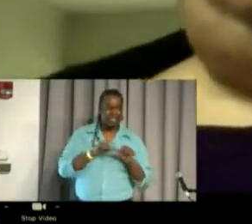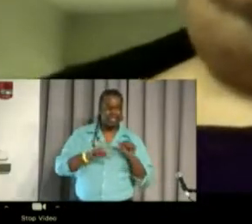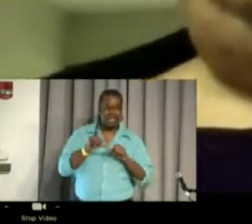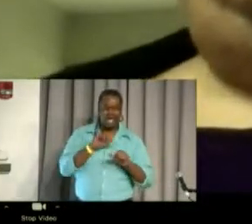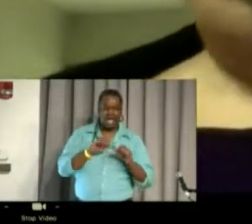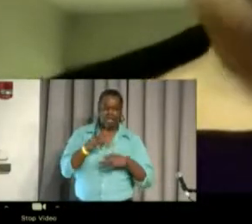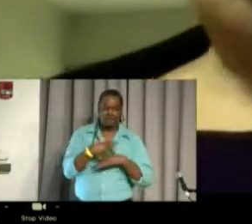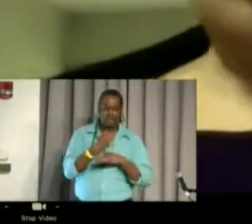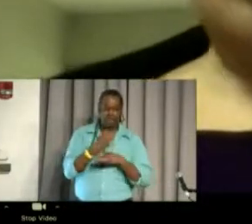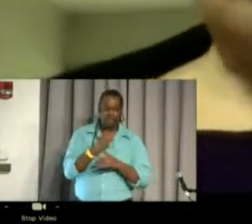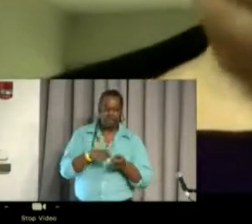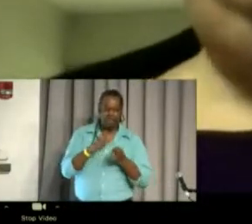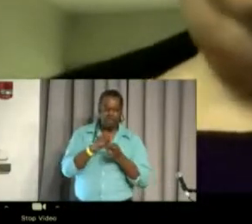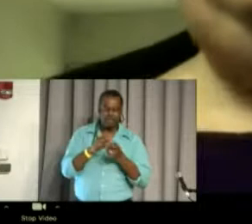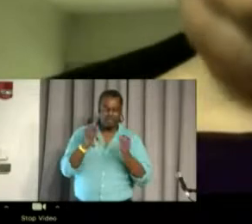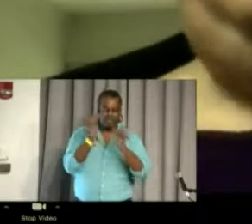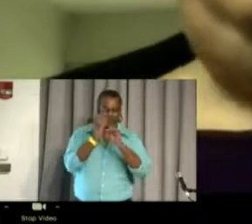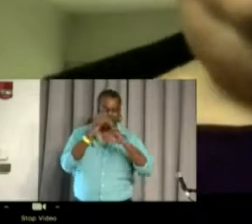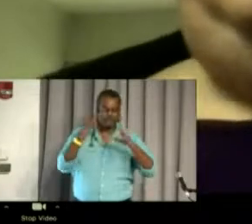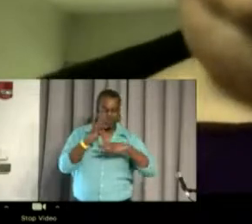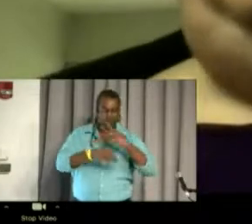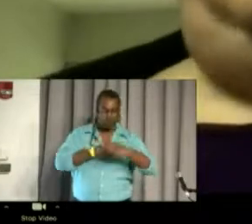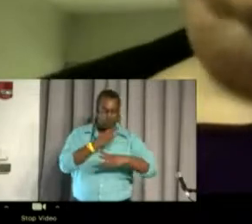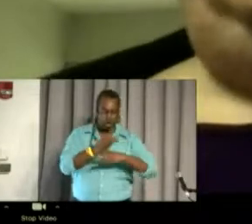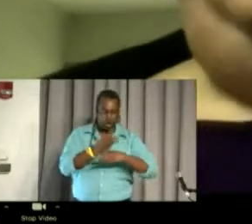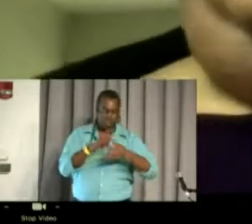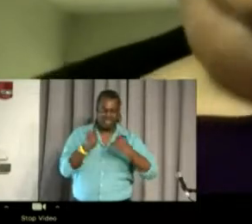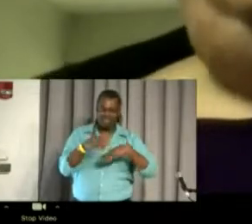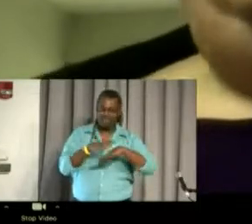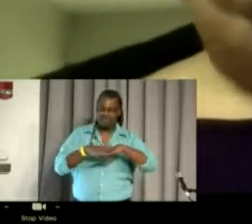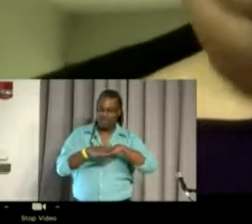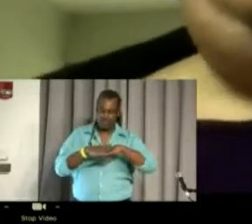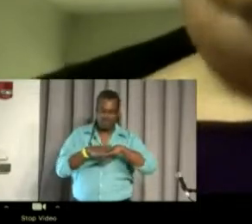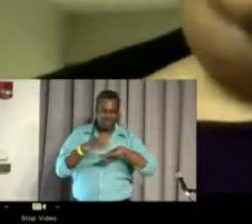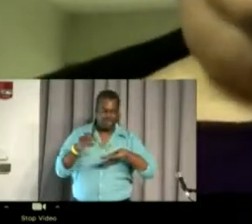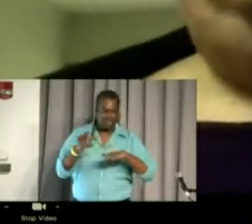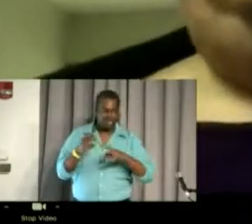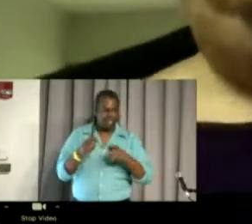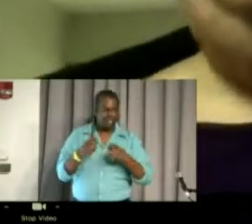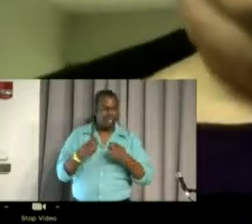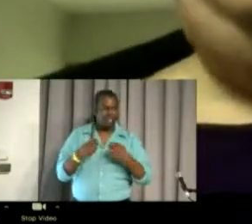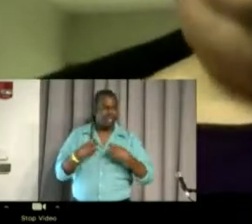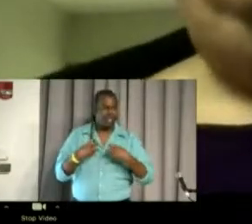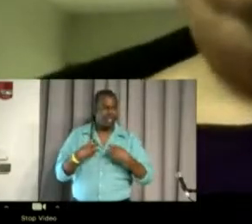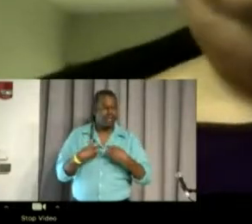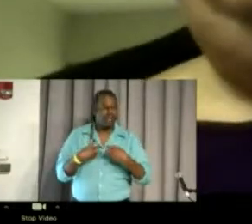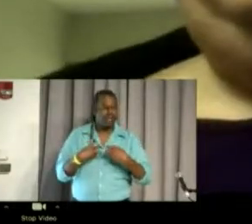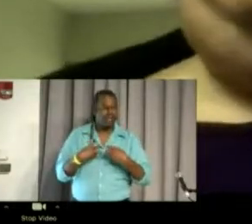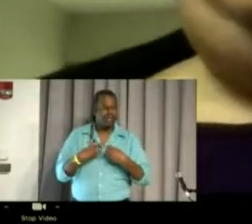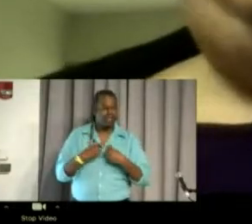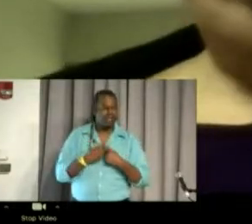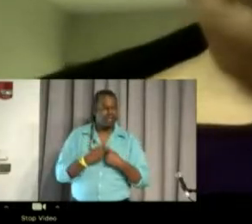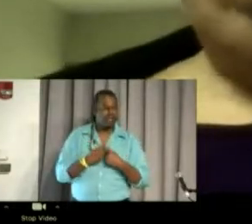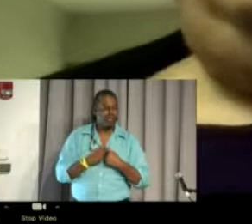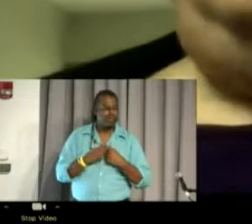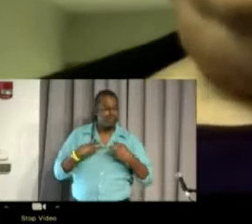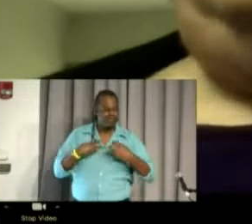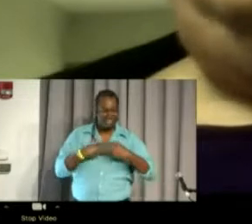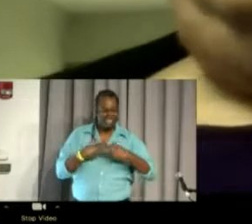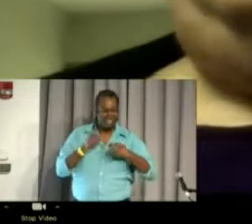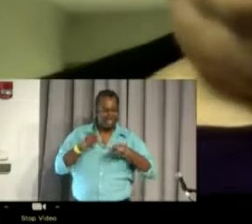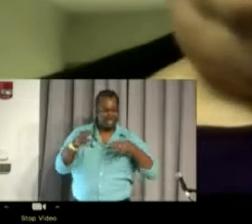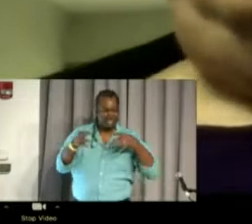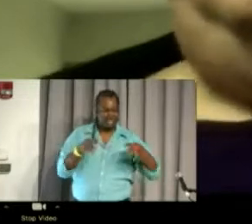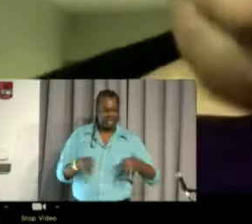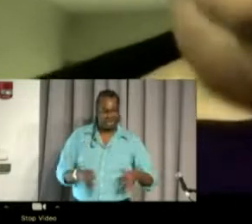of the world, it was summary and superficial. He wrote, "Physics classifies and explains, but the essence of